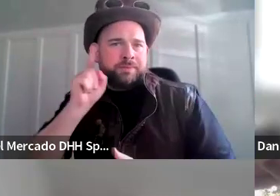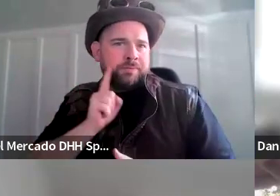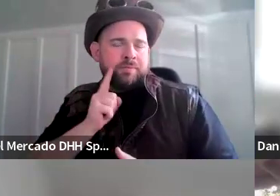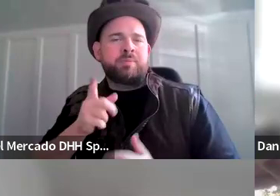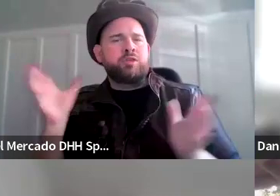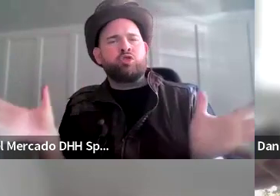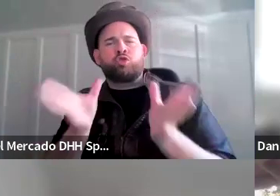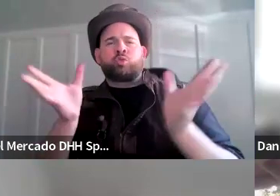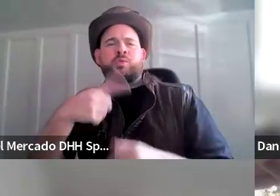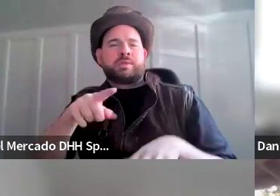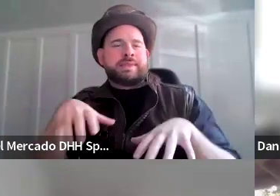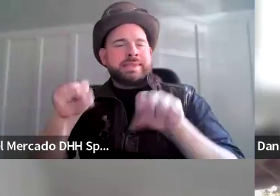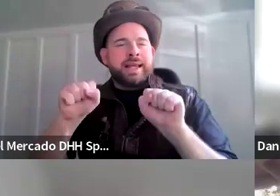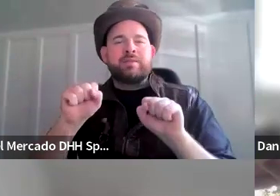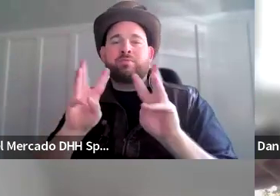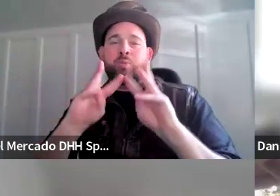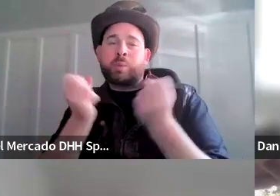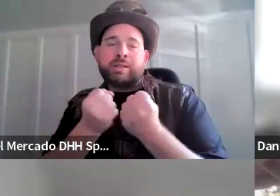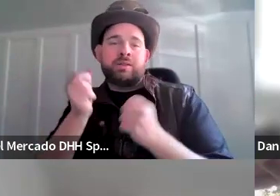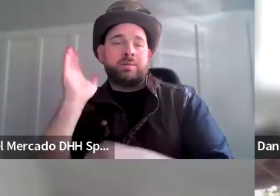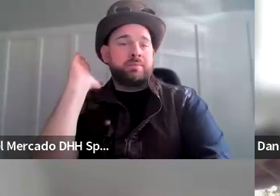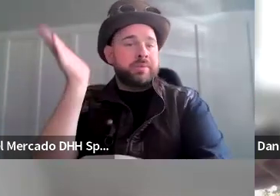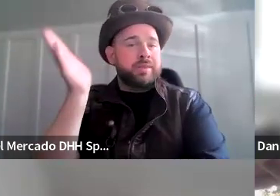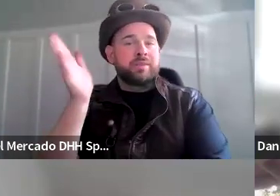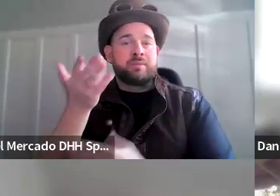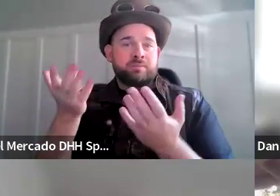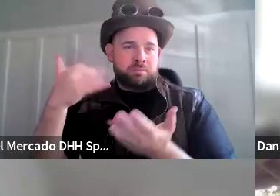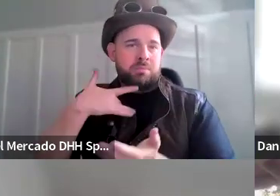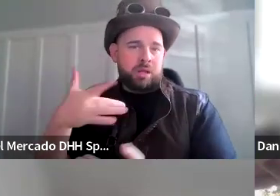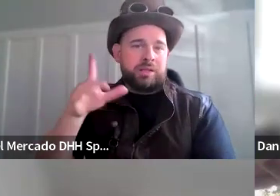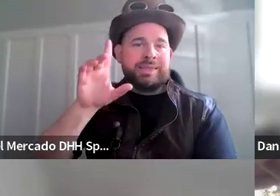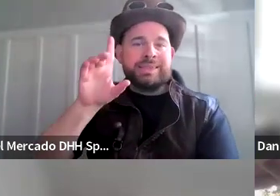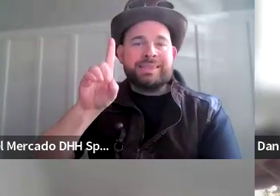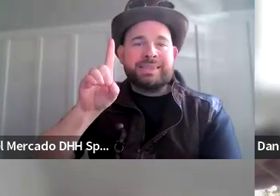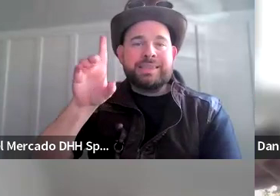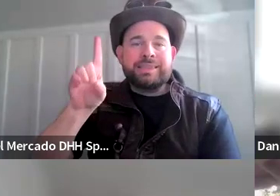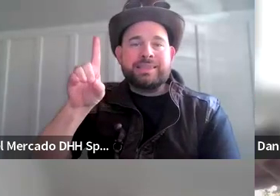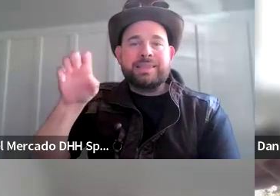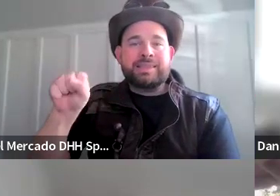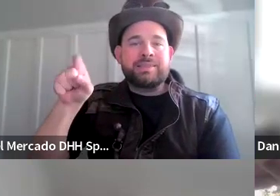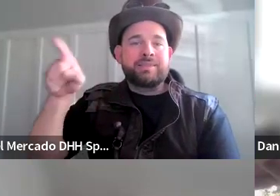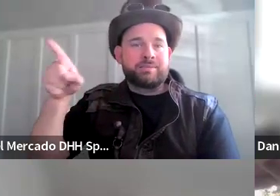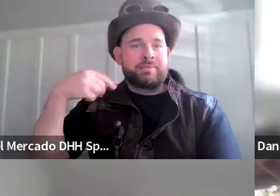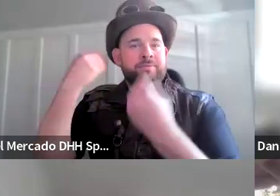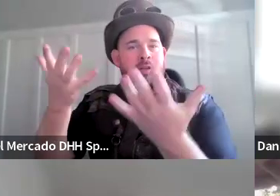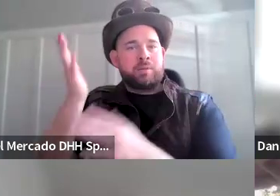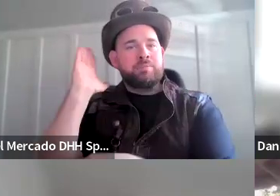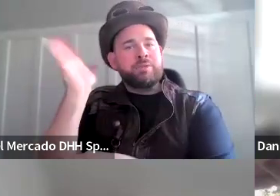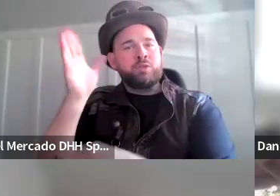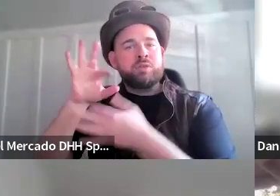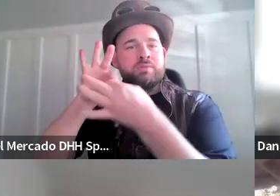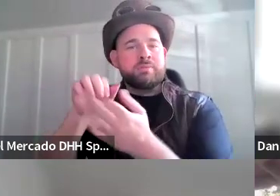deaf people or interact with them, I encourage you to maybe take a workshop or watch a